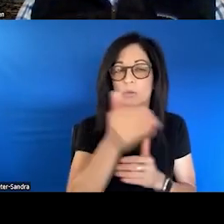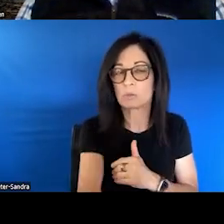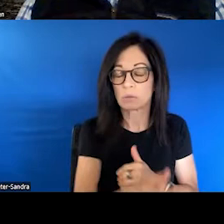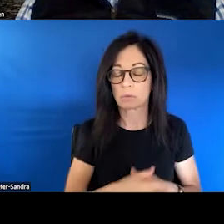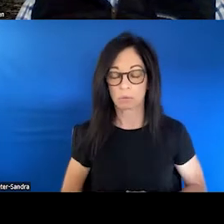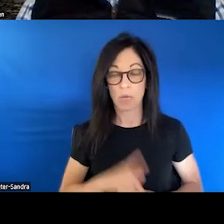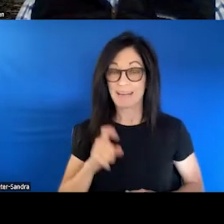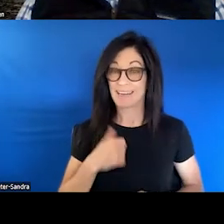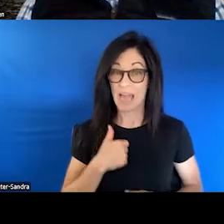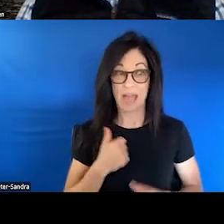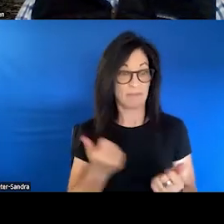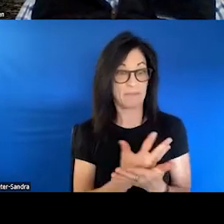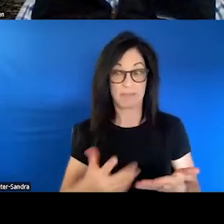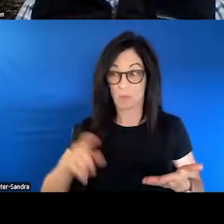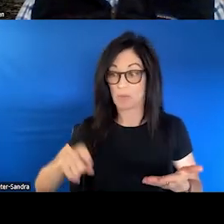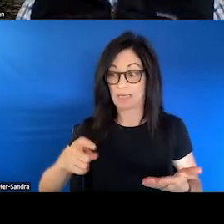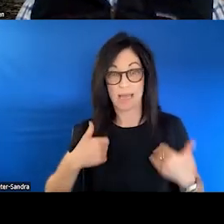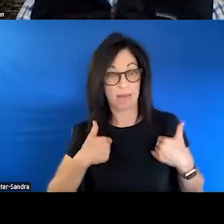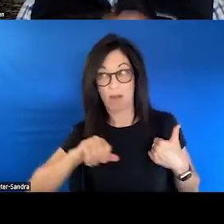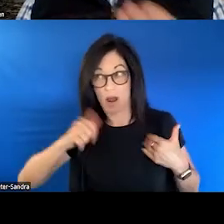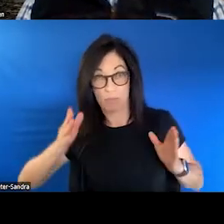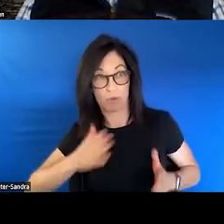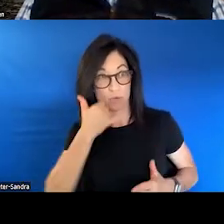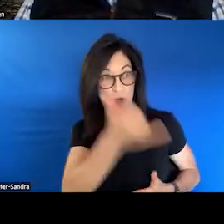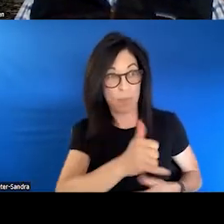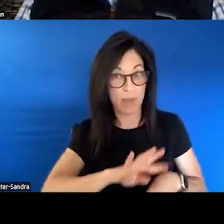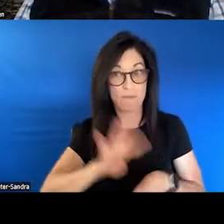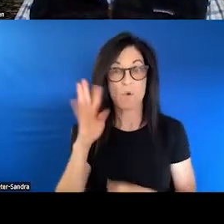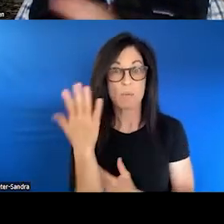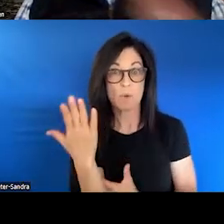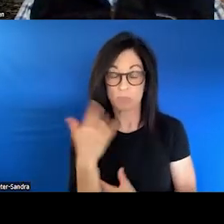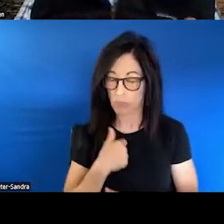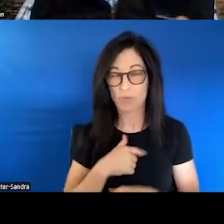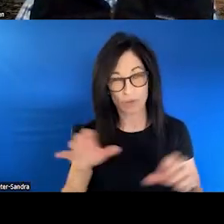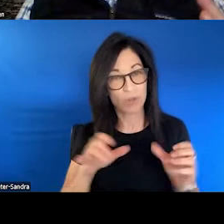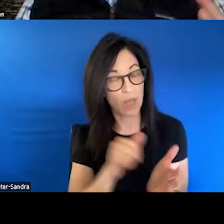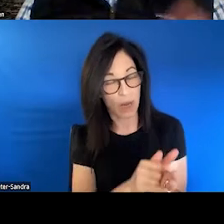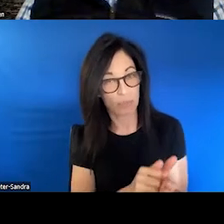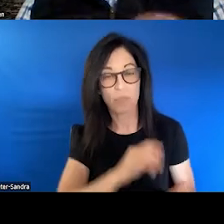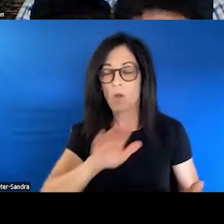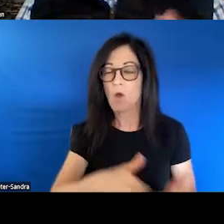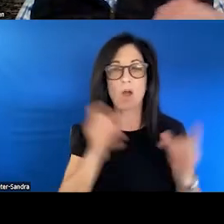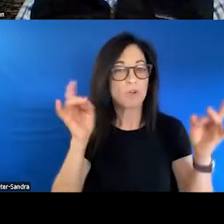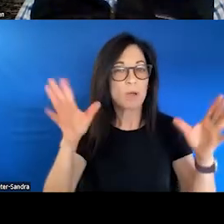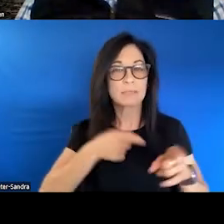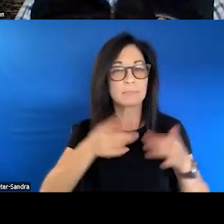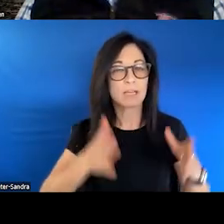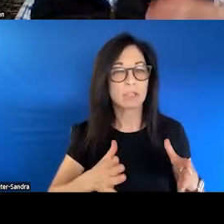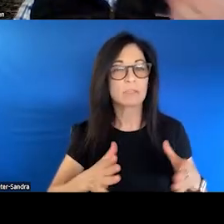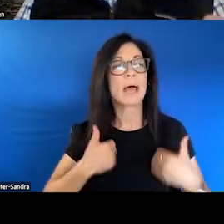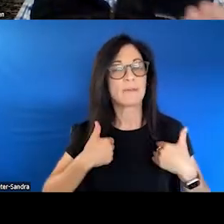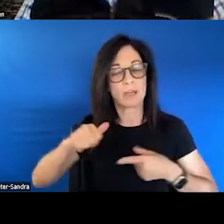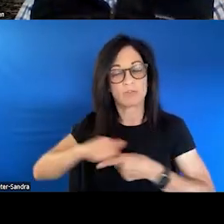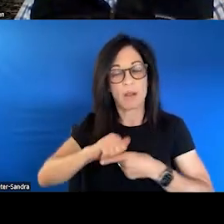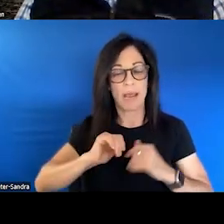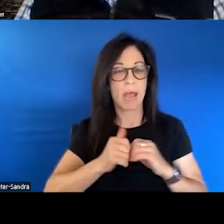infrastructure to have someone call them at 4 a.m. And that's something we do. All of our crisis specialists are trained in how to